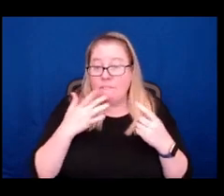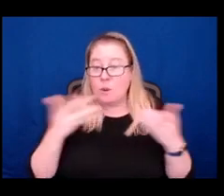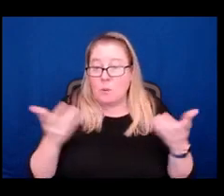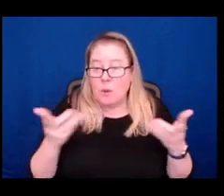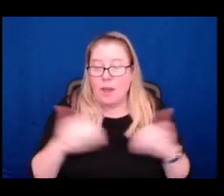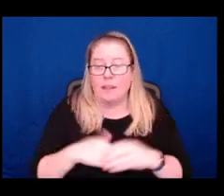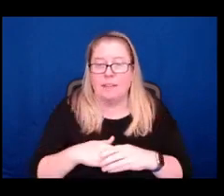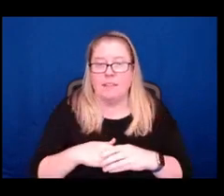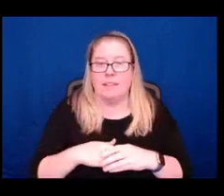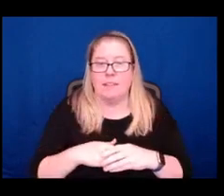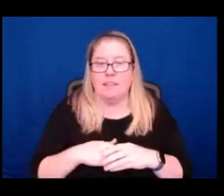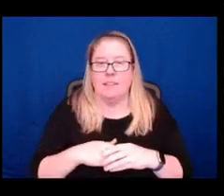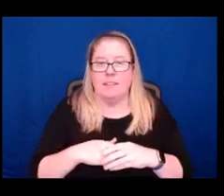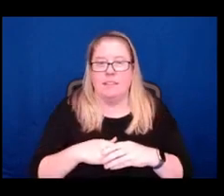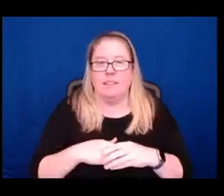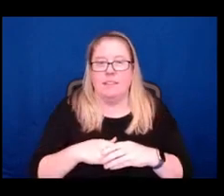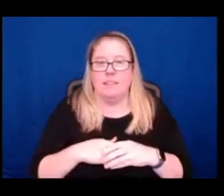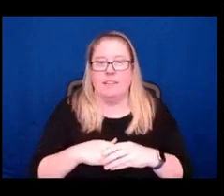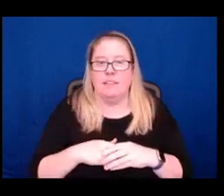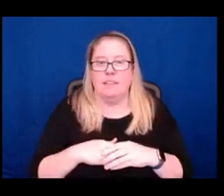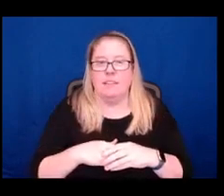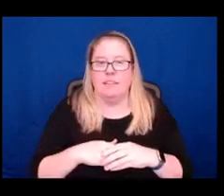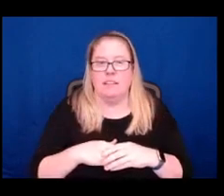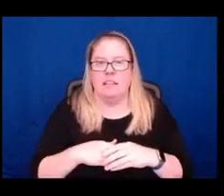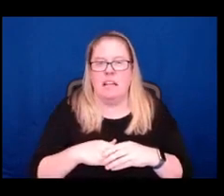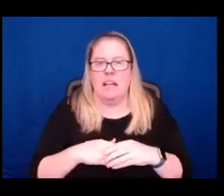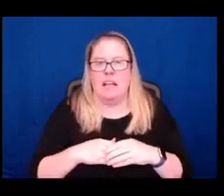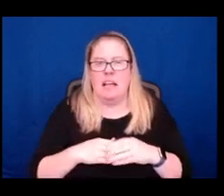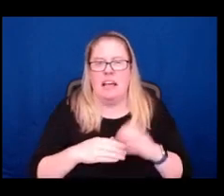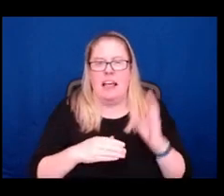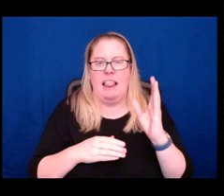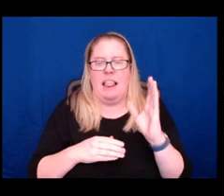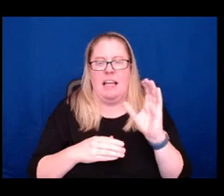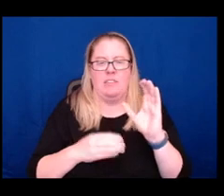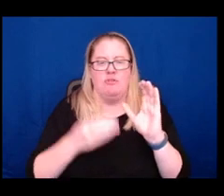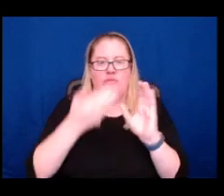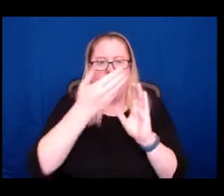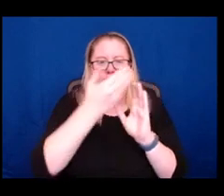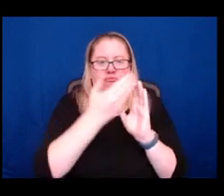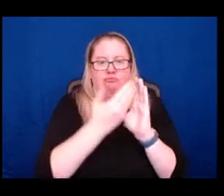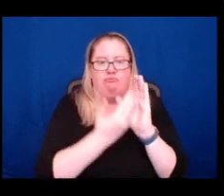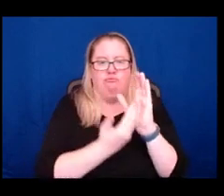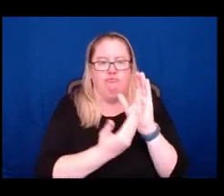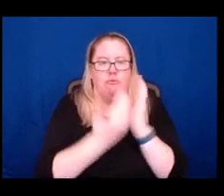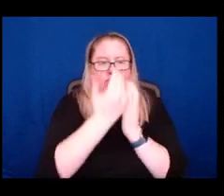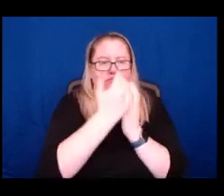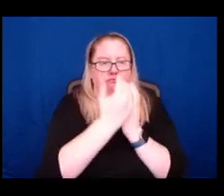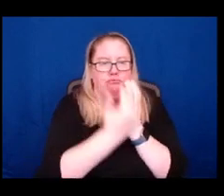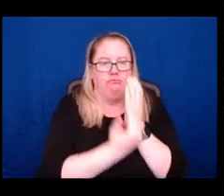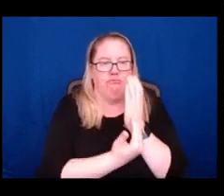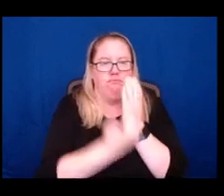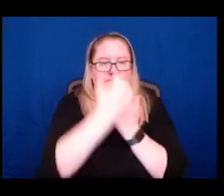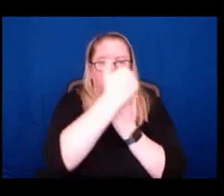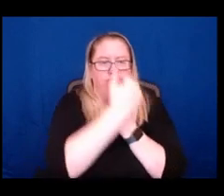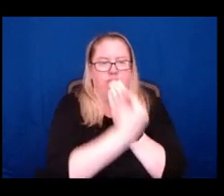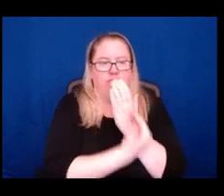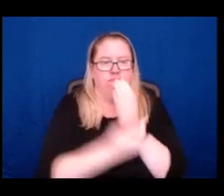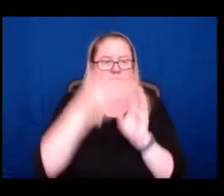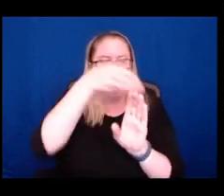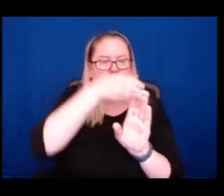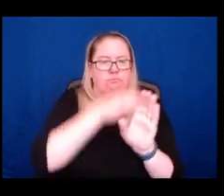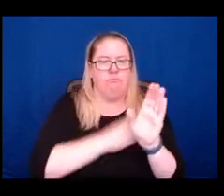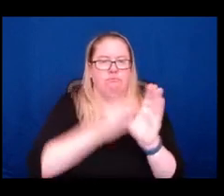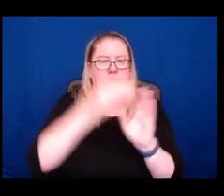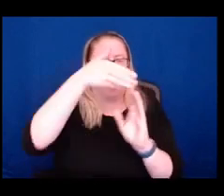down about five different areas of the mango and meet at a point here. And I'll show you how you can